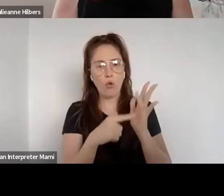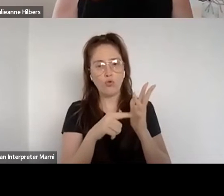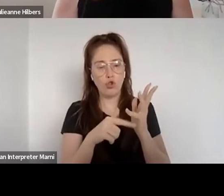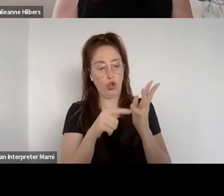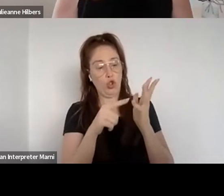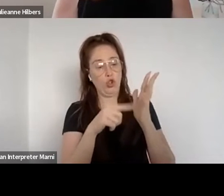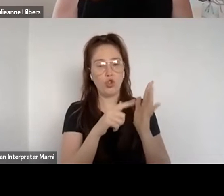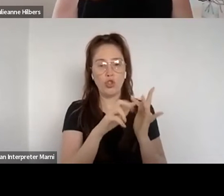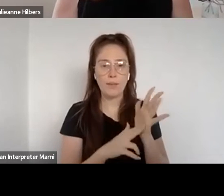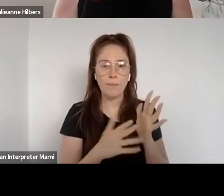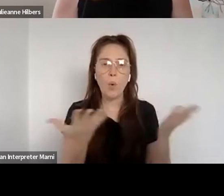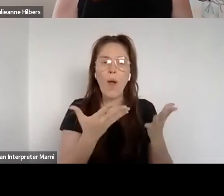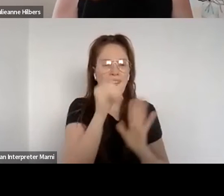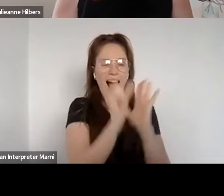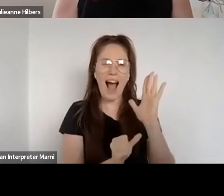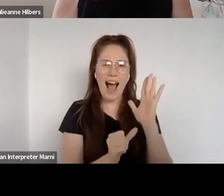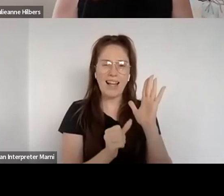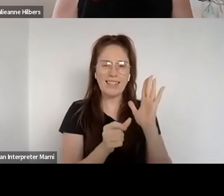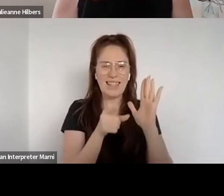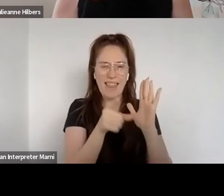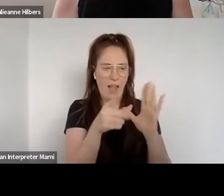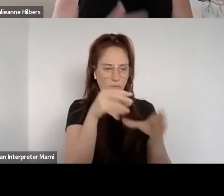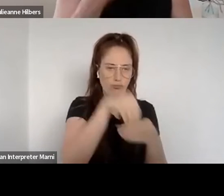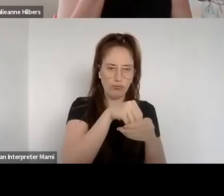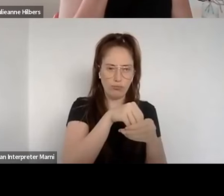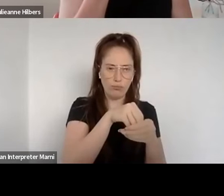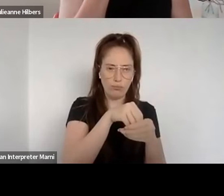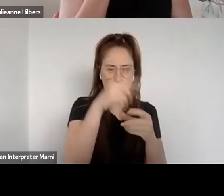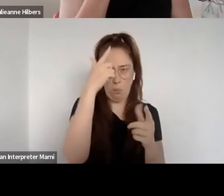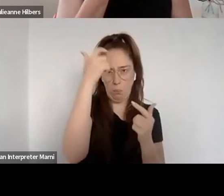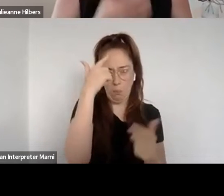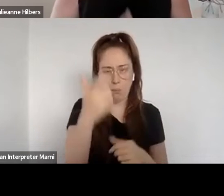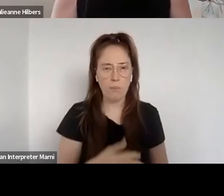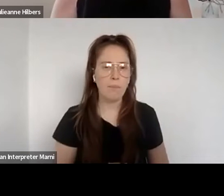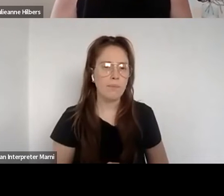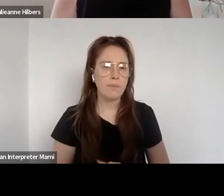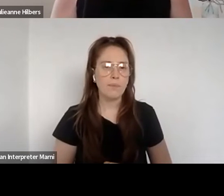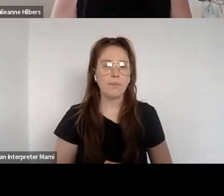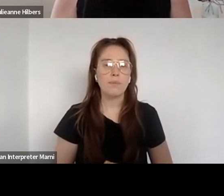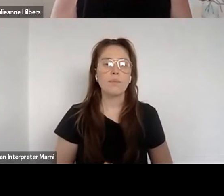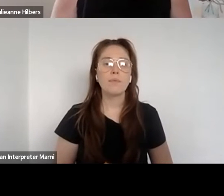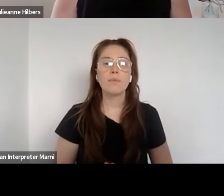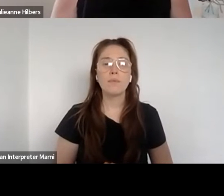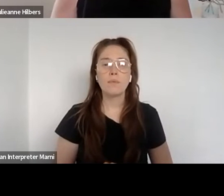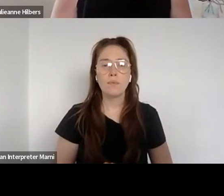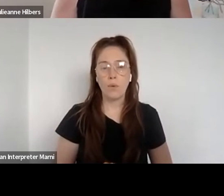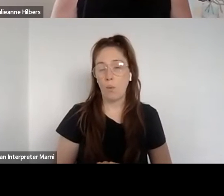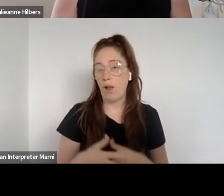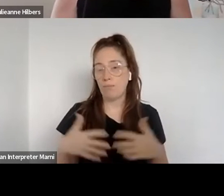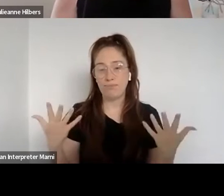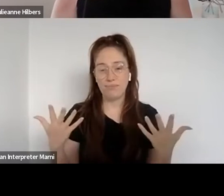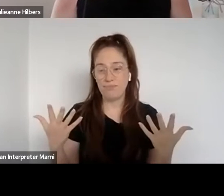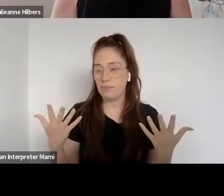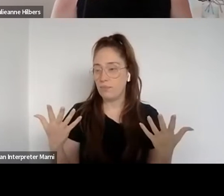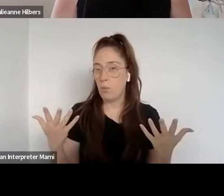sit in that conversation, in that revolution? Well, I think it has to sit wherever is